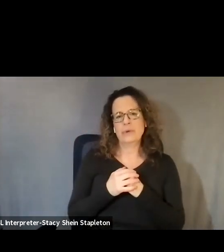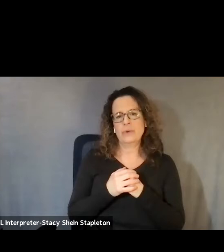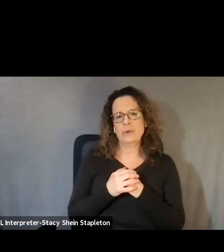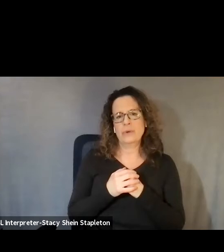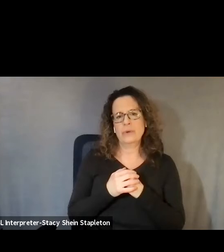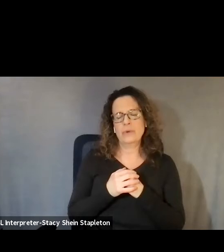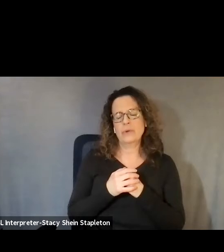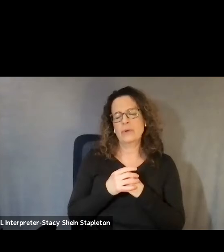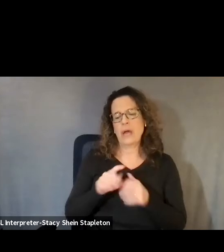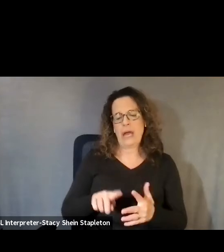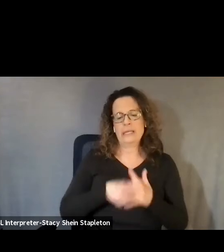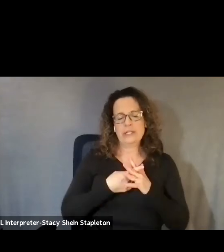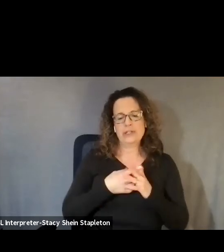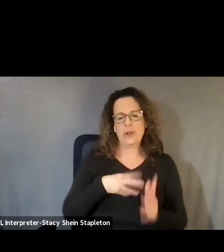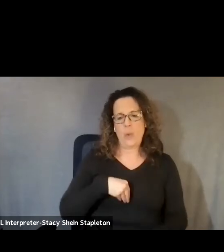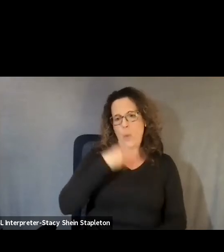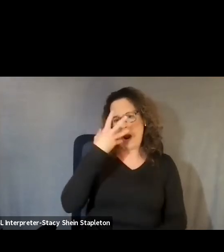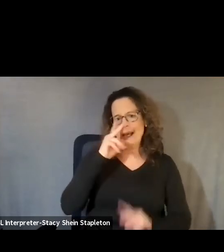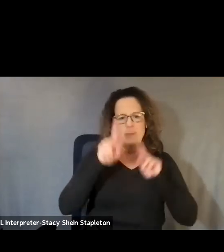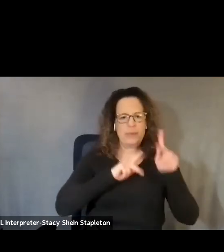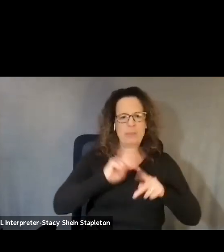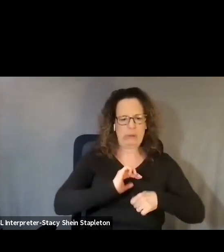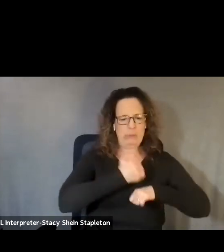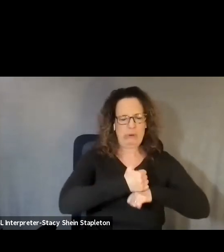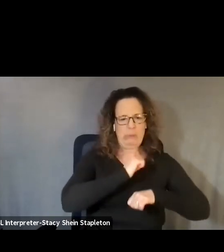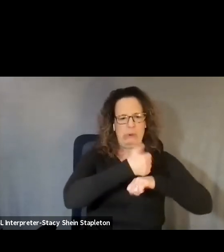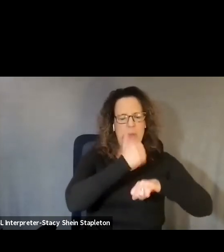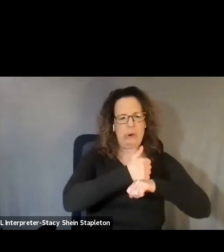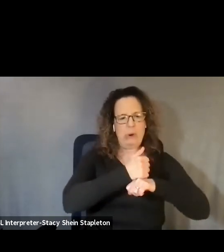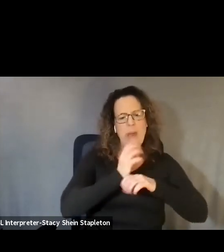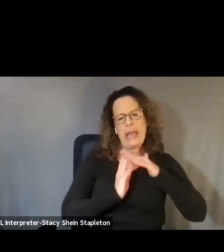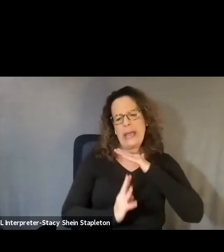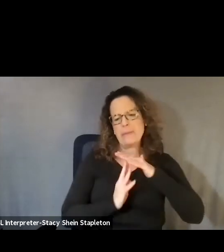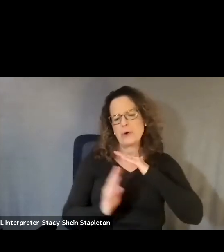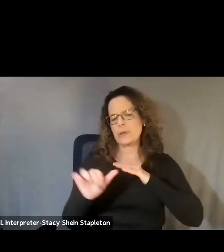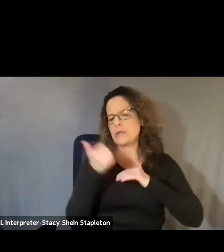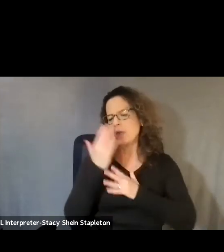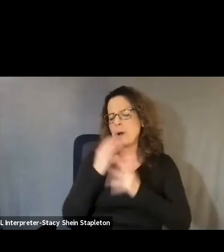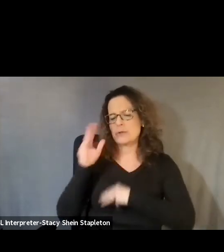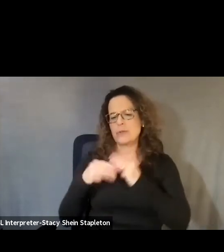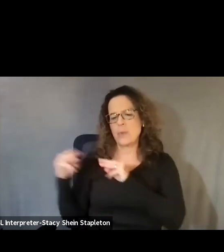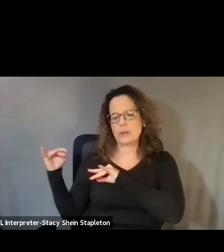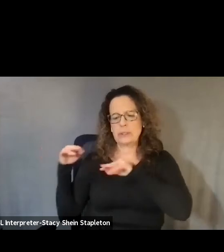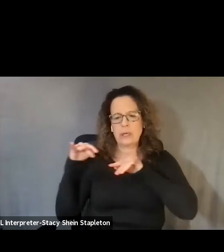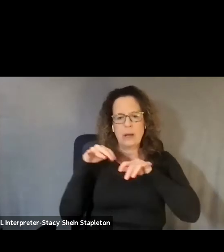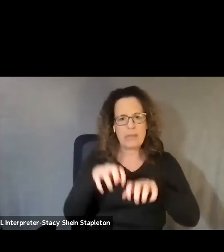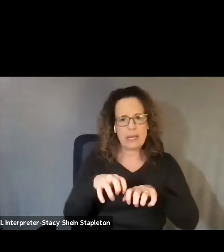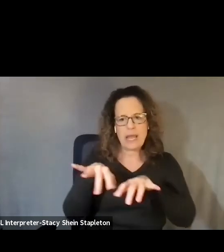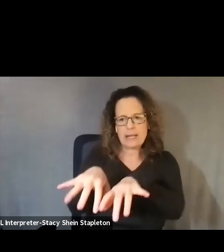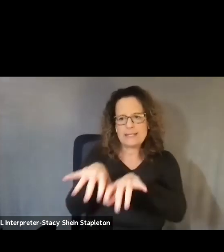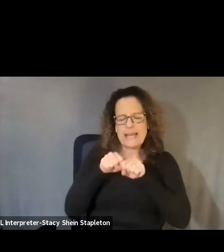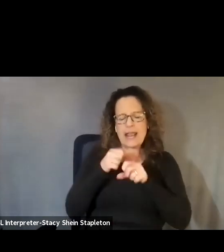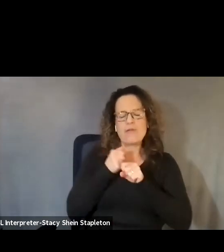white settlers and immigrants from other parts of the world have come in and extracted from the Great